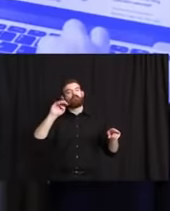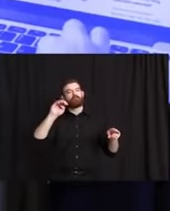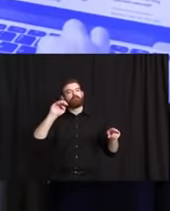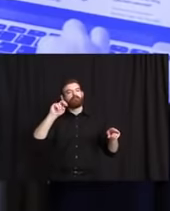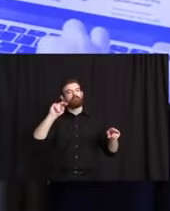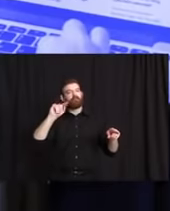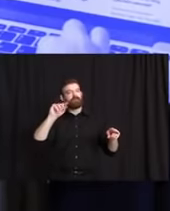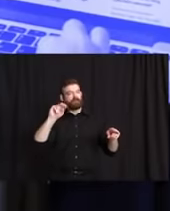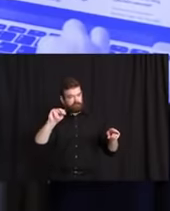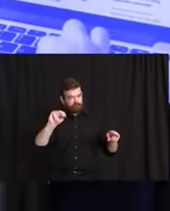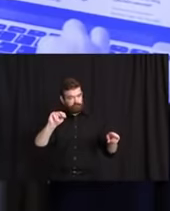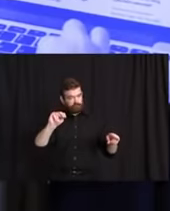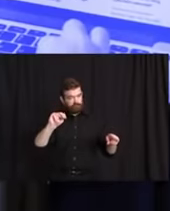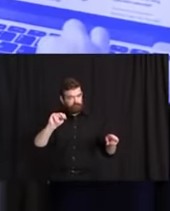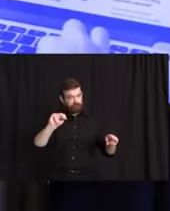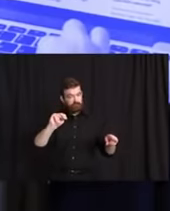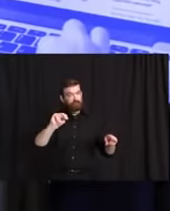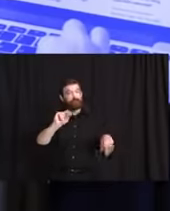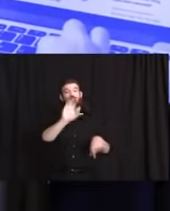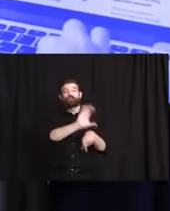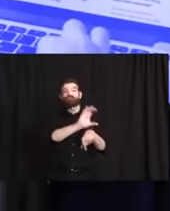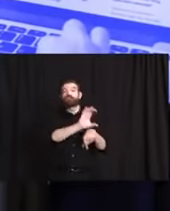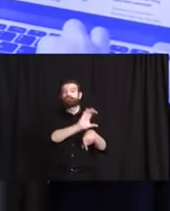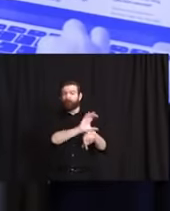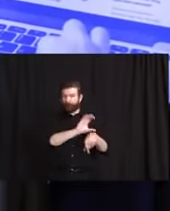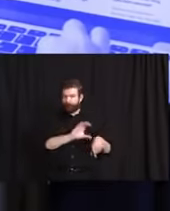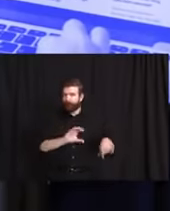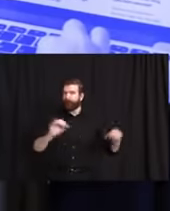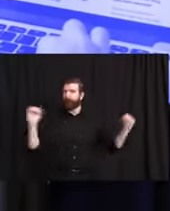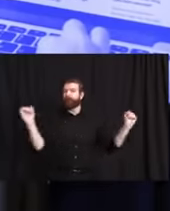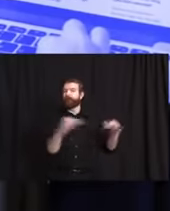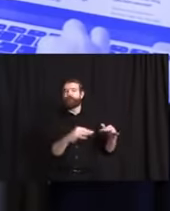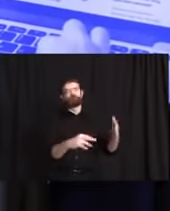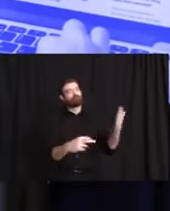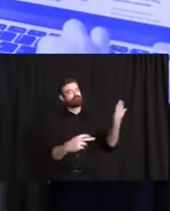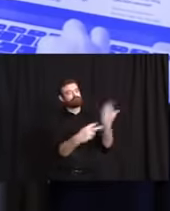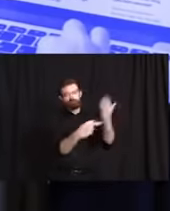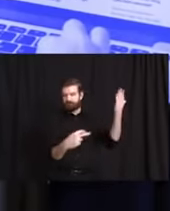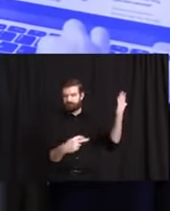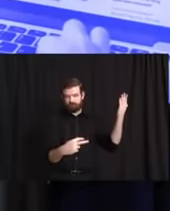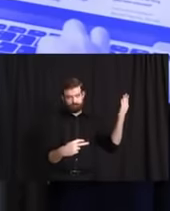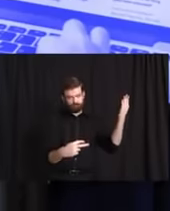services. In Berlin, similar incident where a subject hosted 2